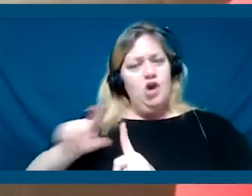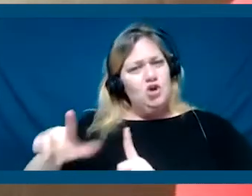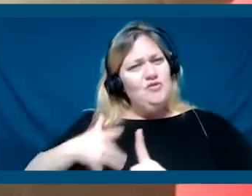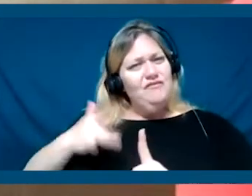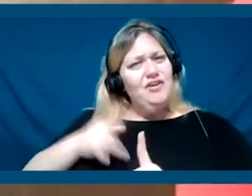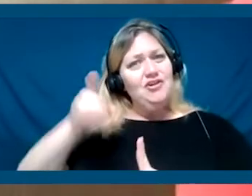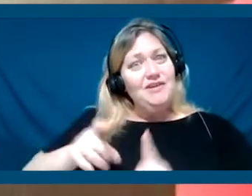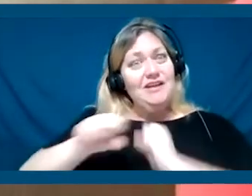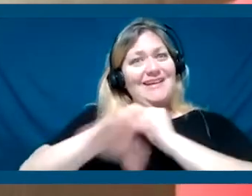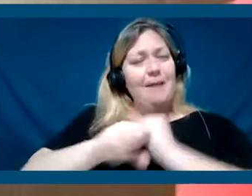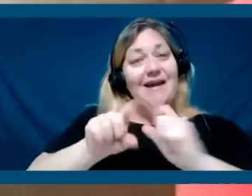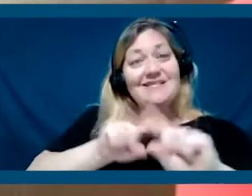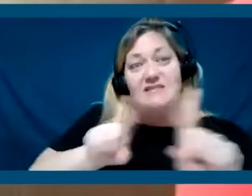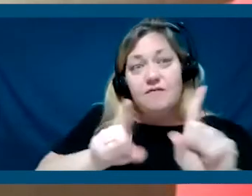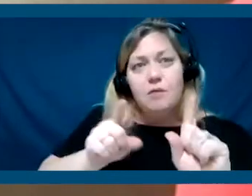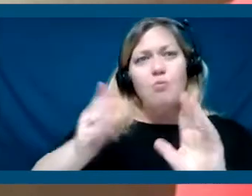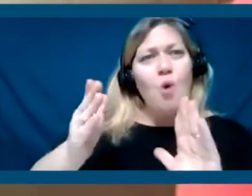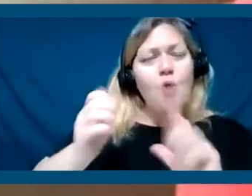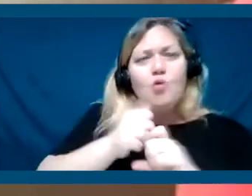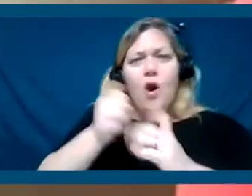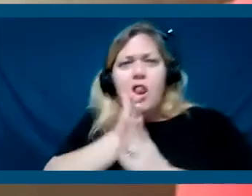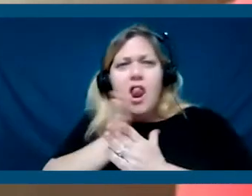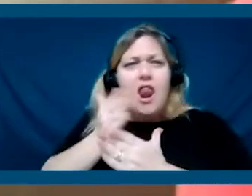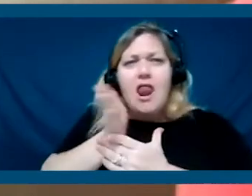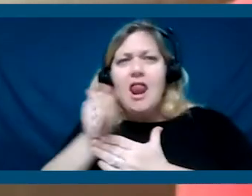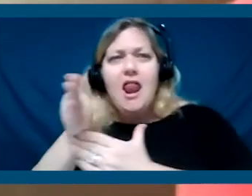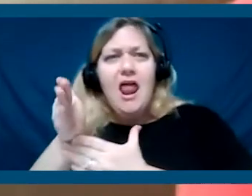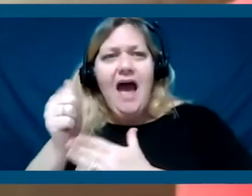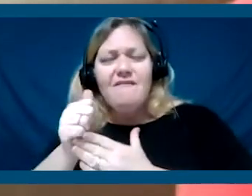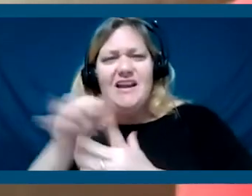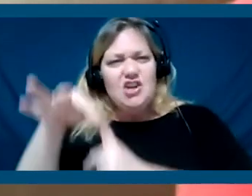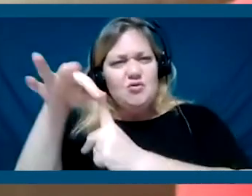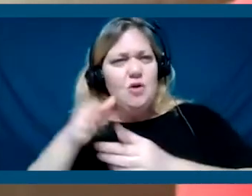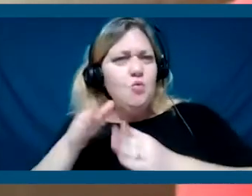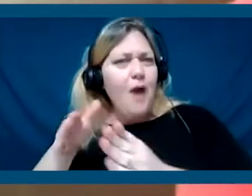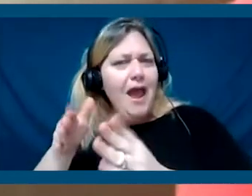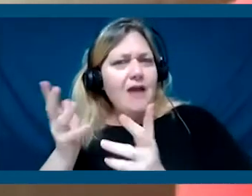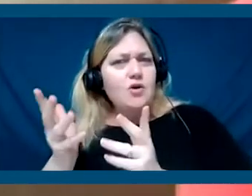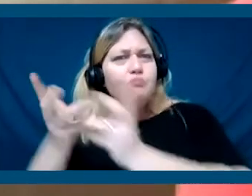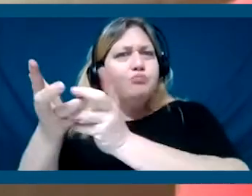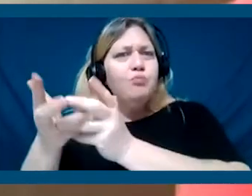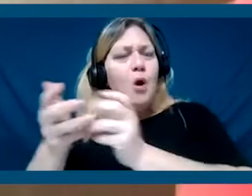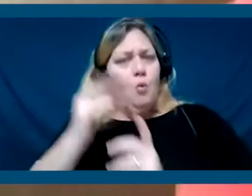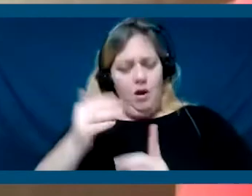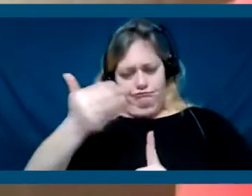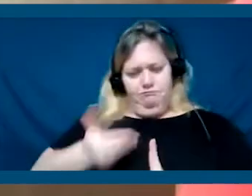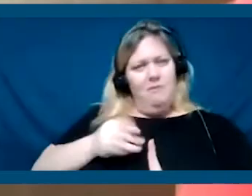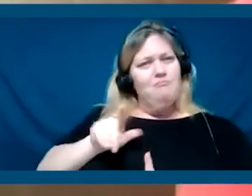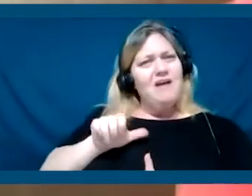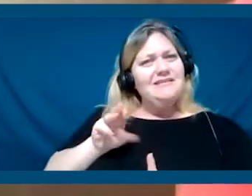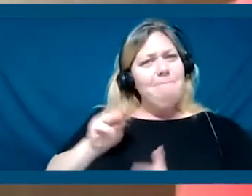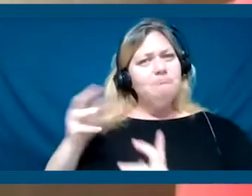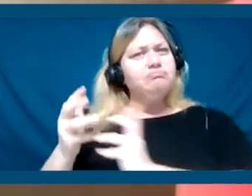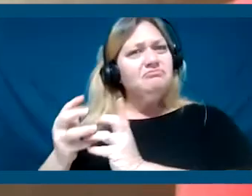had to campaign differently or navigate your candidacy in a unique way due to you being a Muslim?